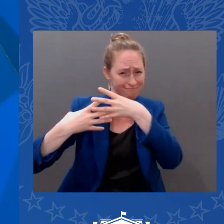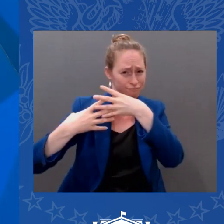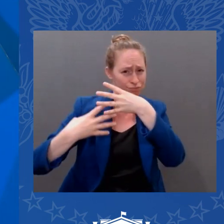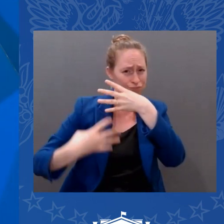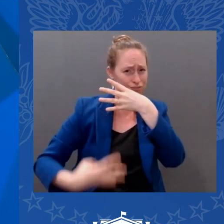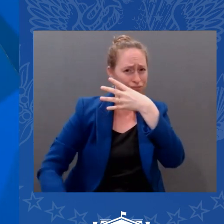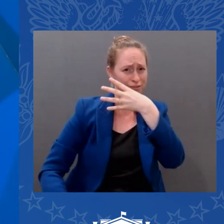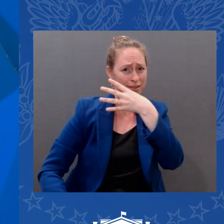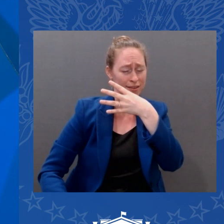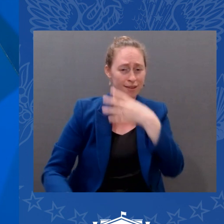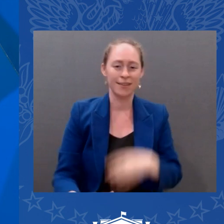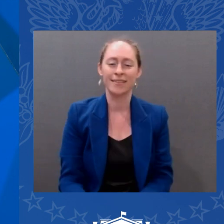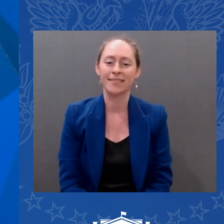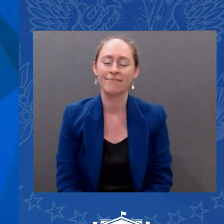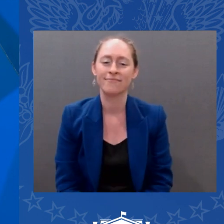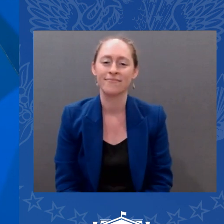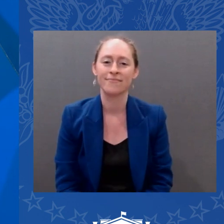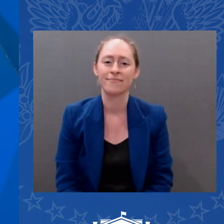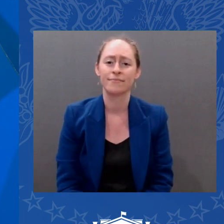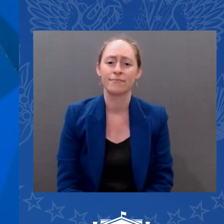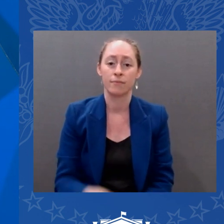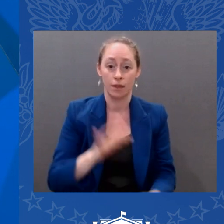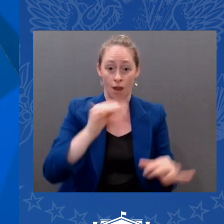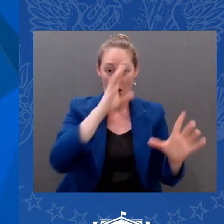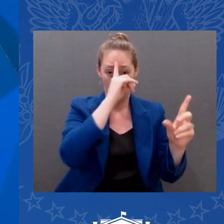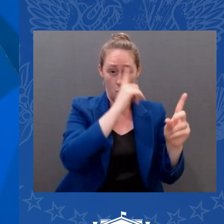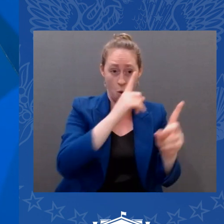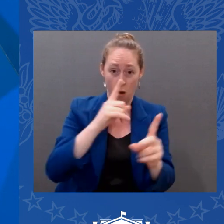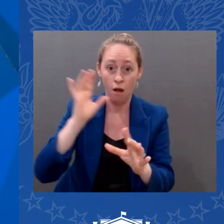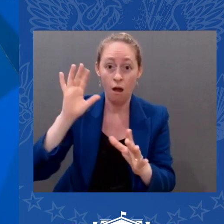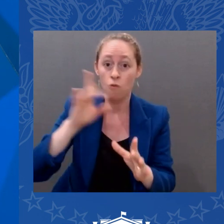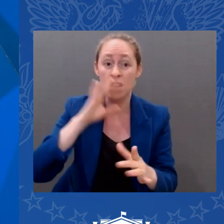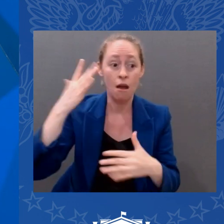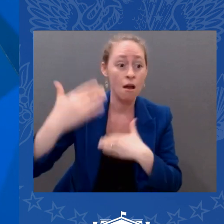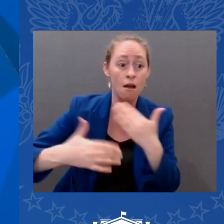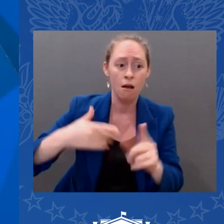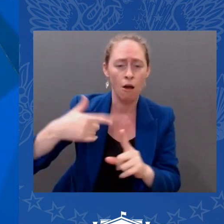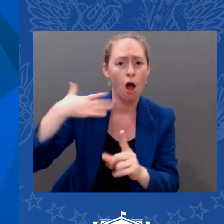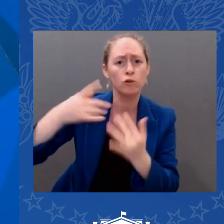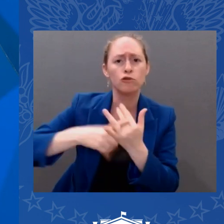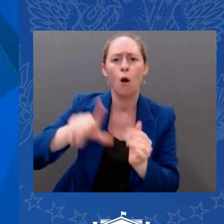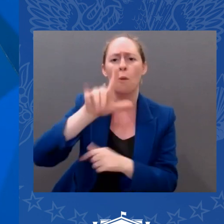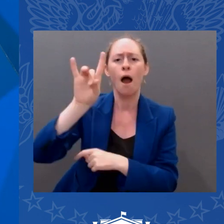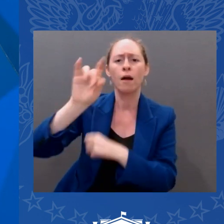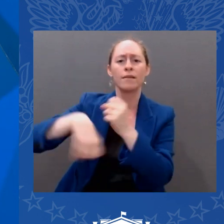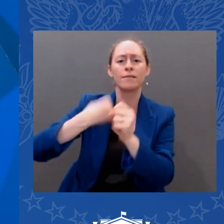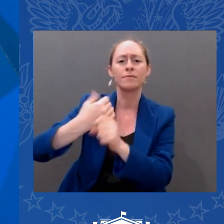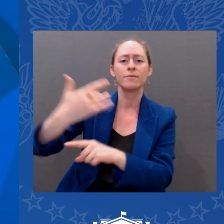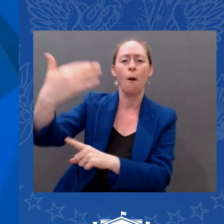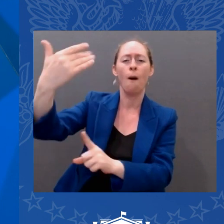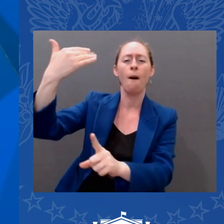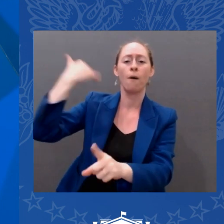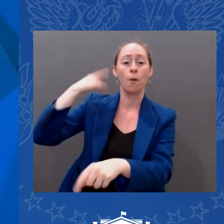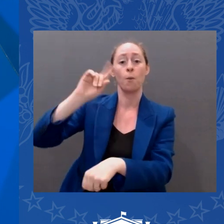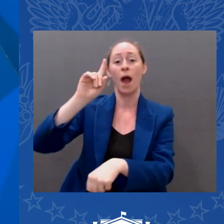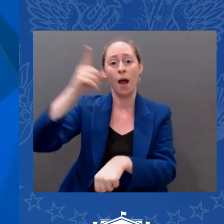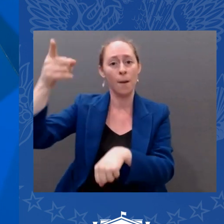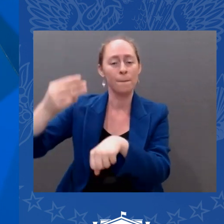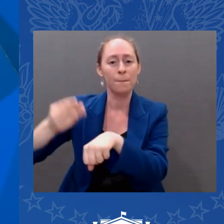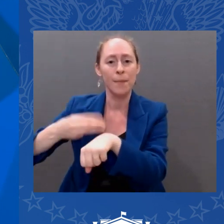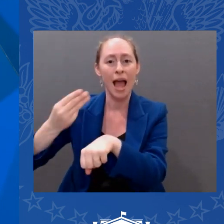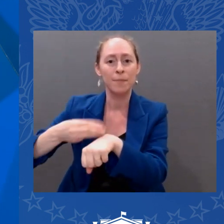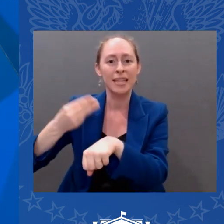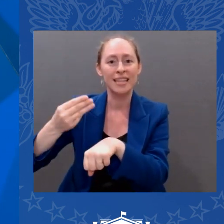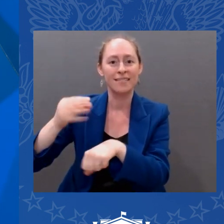ago in Miami, at the first ever Summit of the Americas, when our